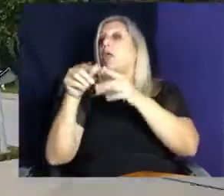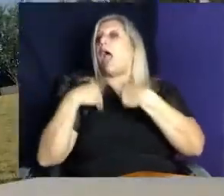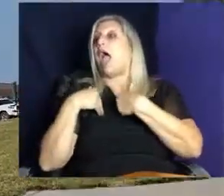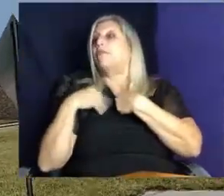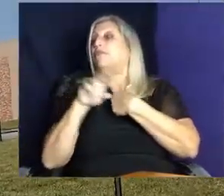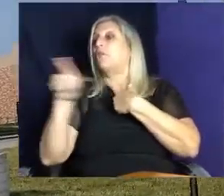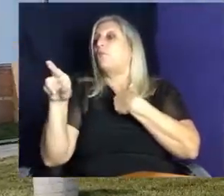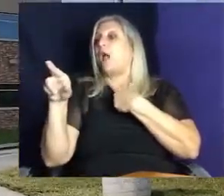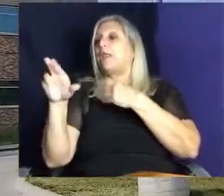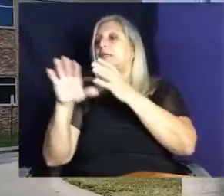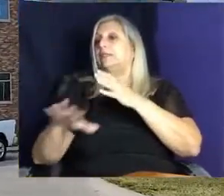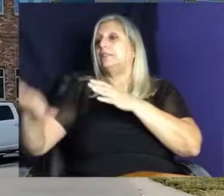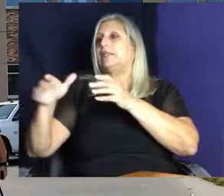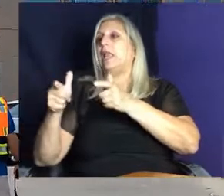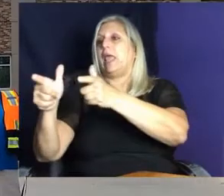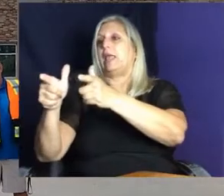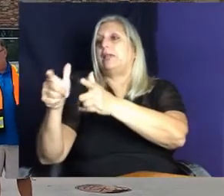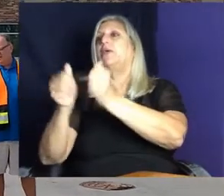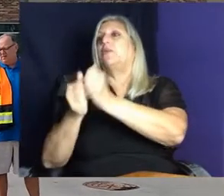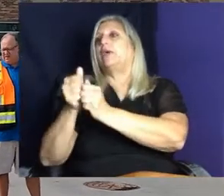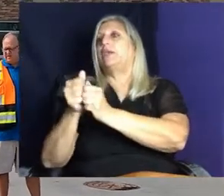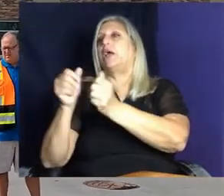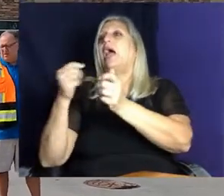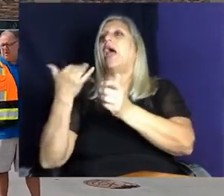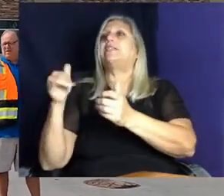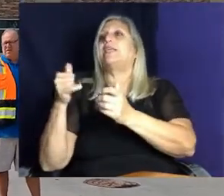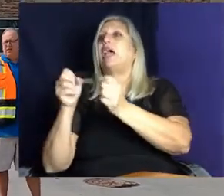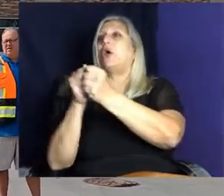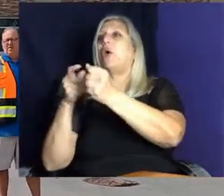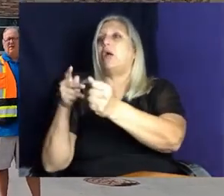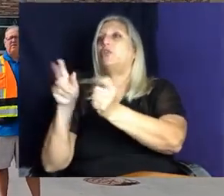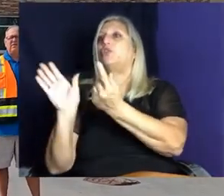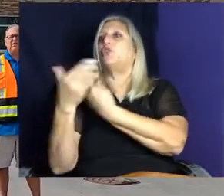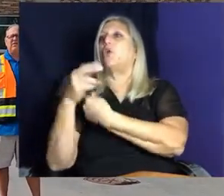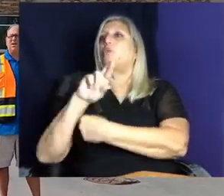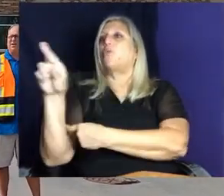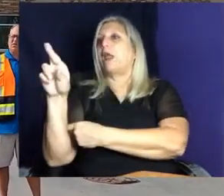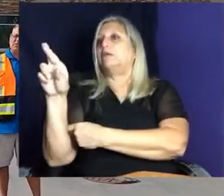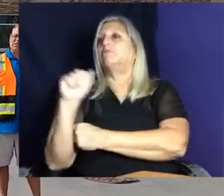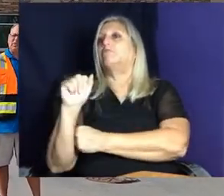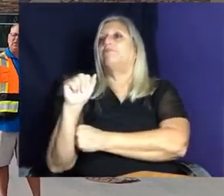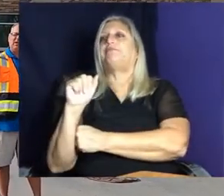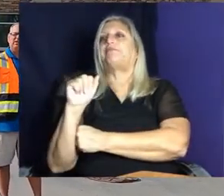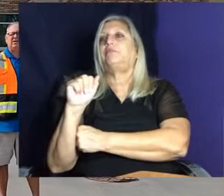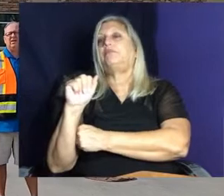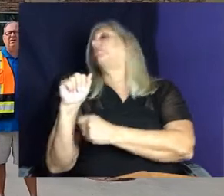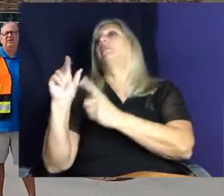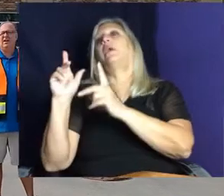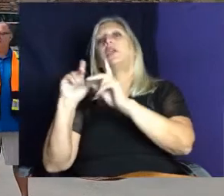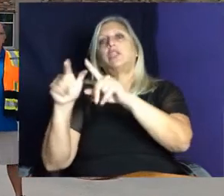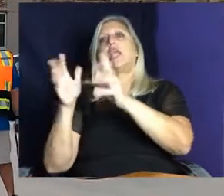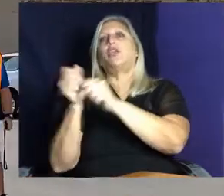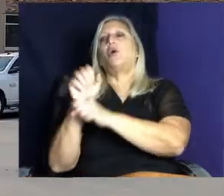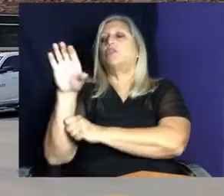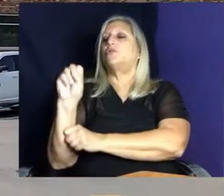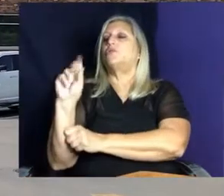And then we also have the right lane, which is marked with the yellow arrow to turn right, which will spill you onto Skylark Drive